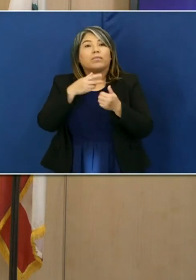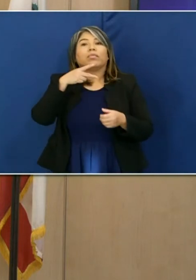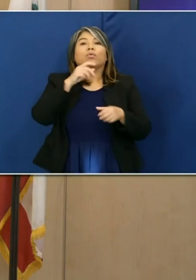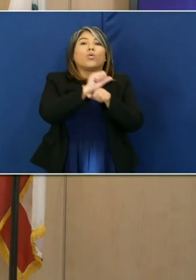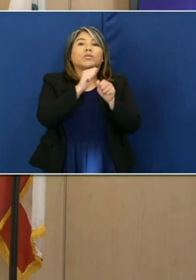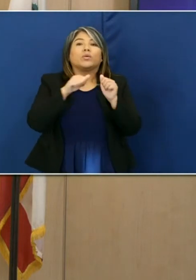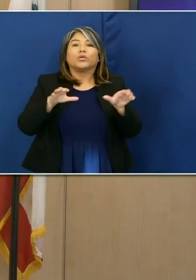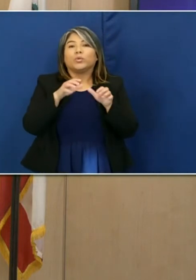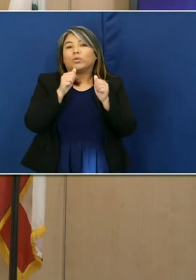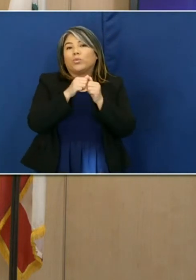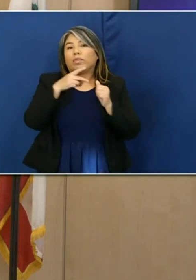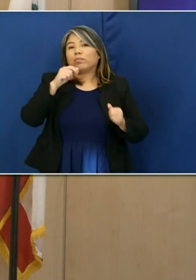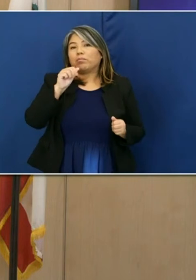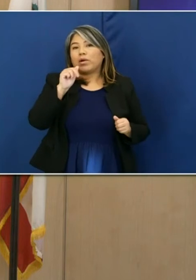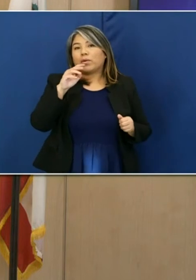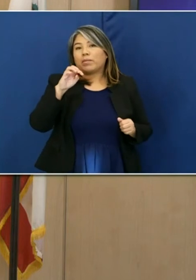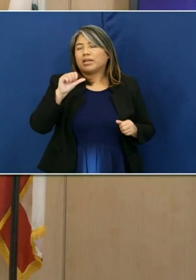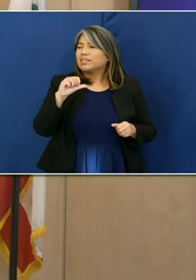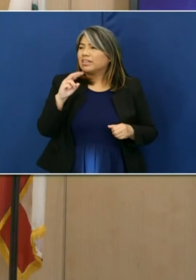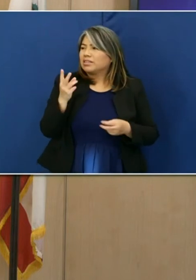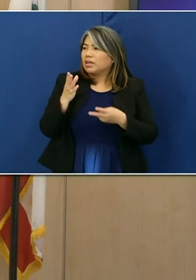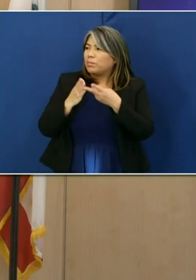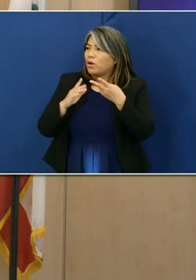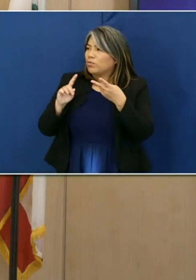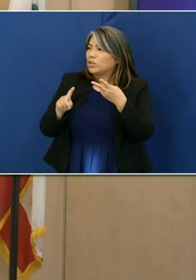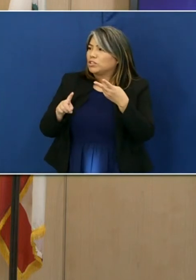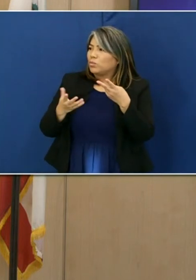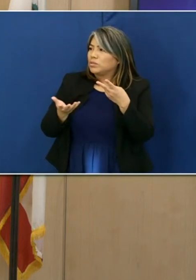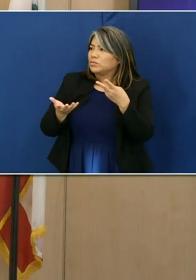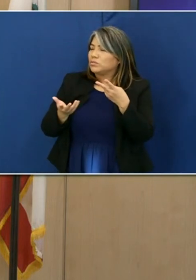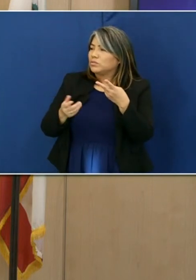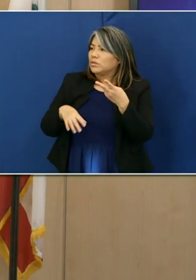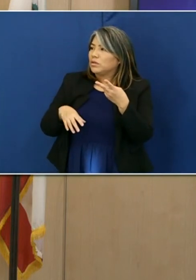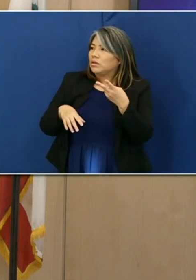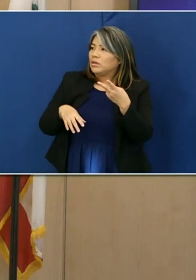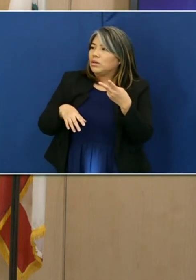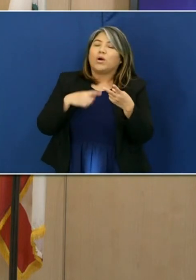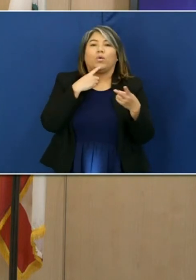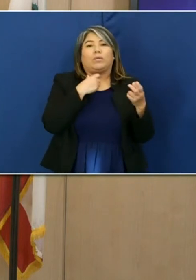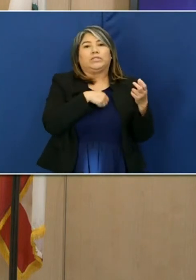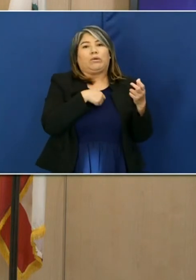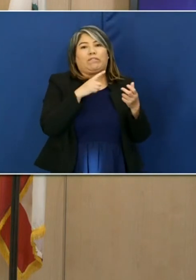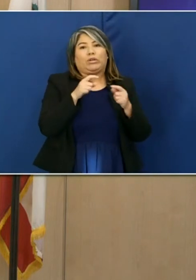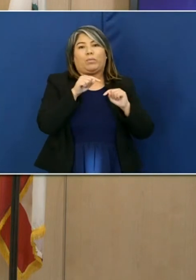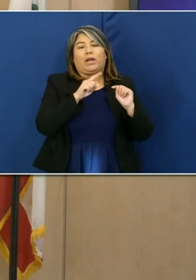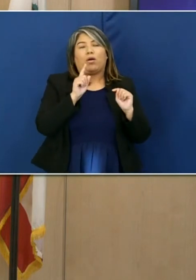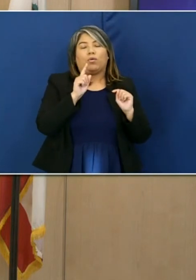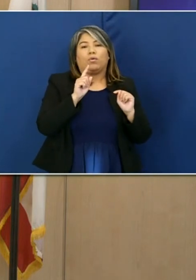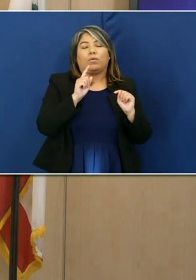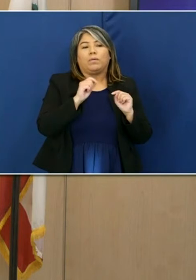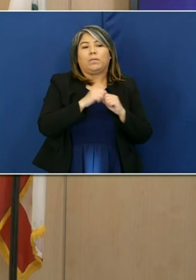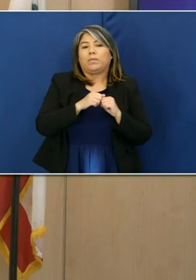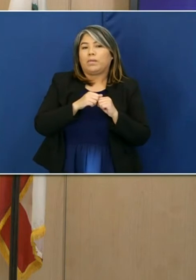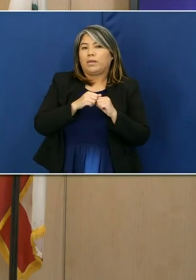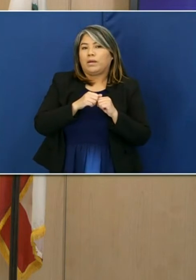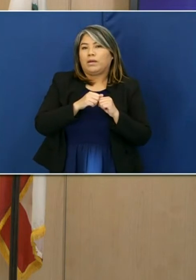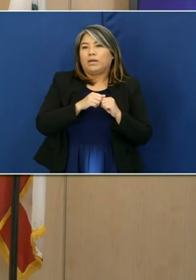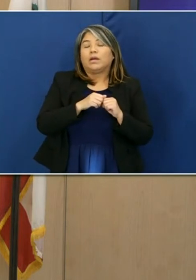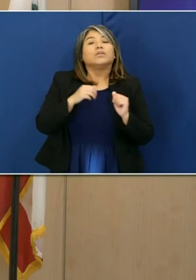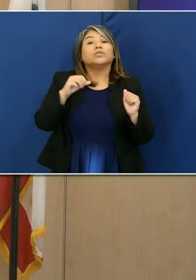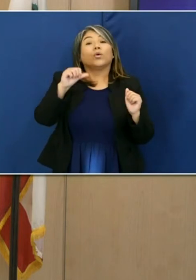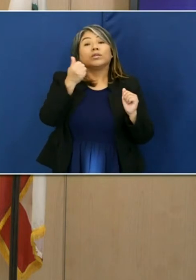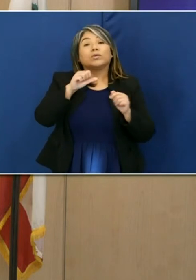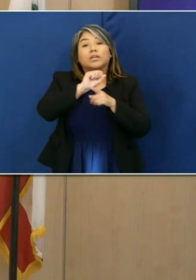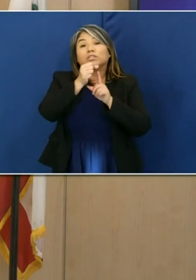paramedics. The second part of that question was? I'm sorry, I'll have to go back to it. The second part was, is there